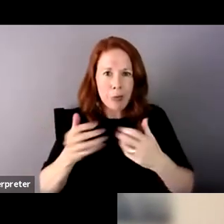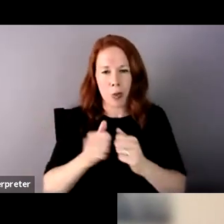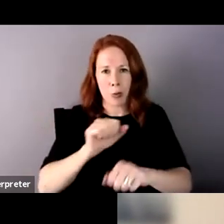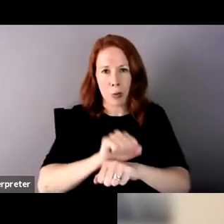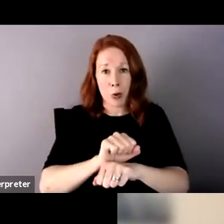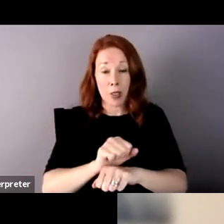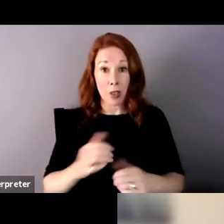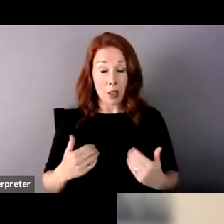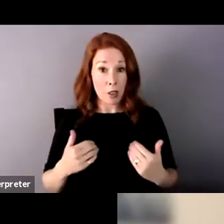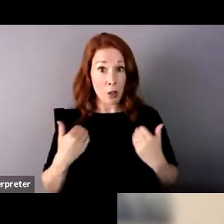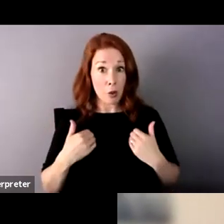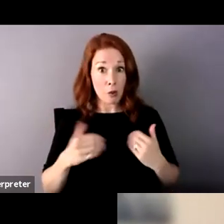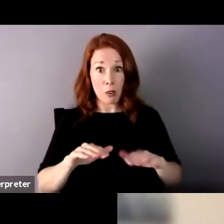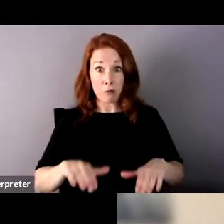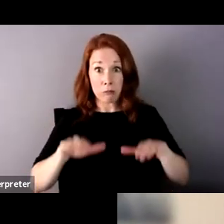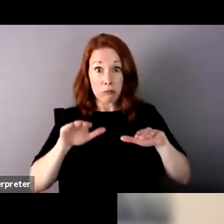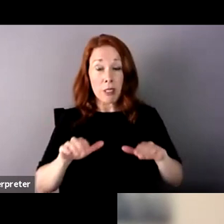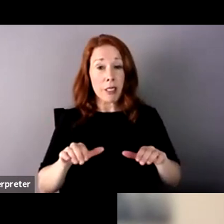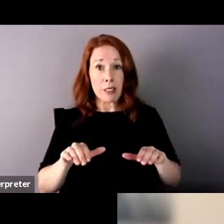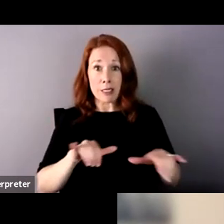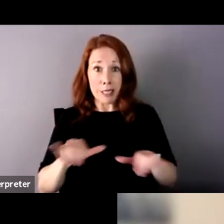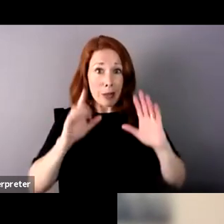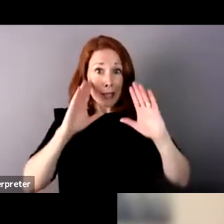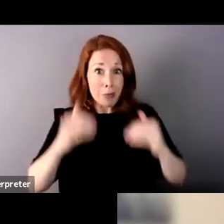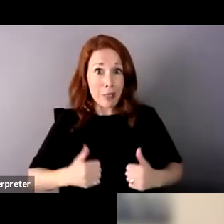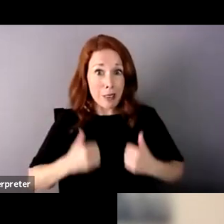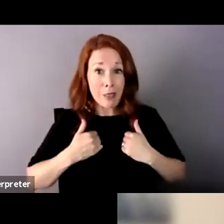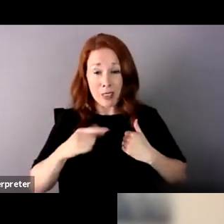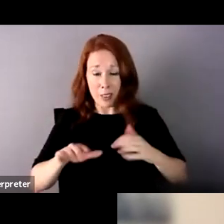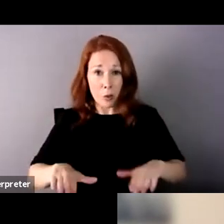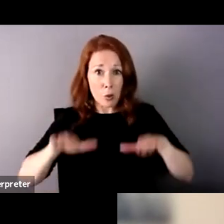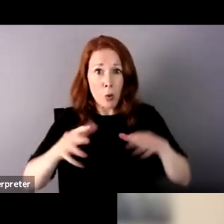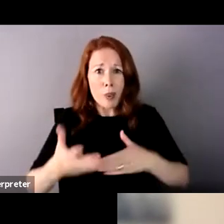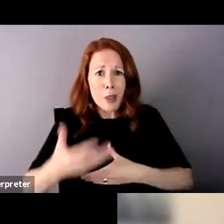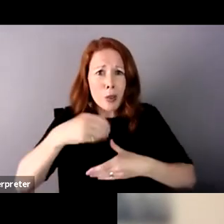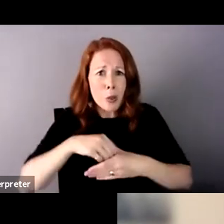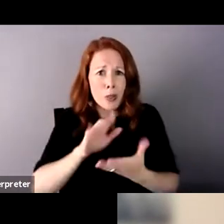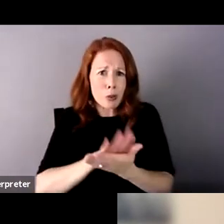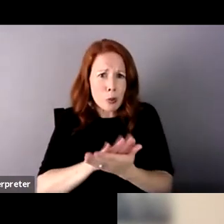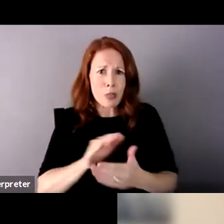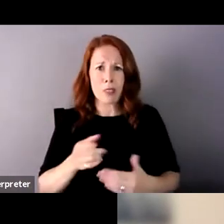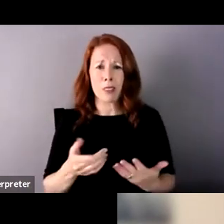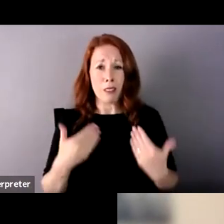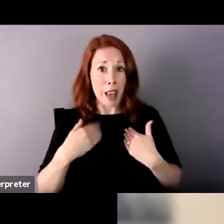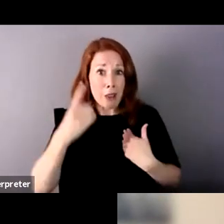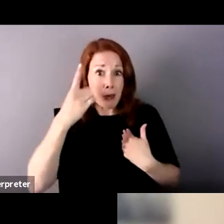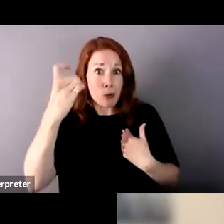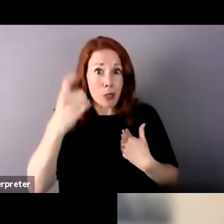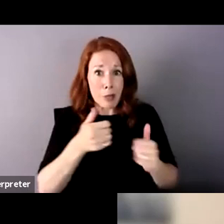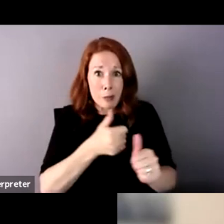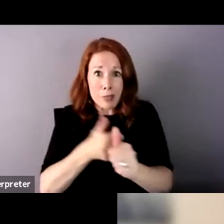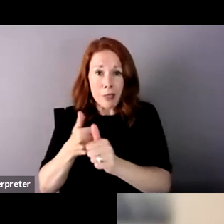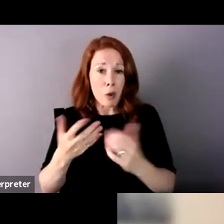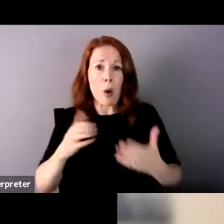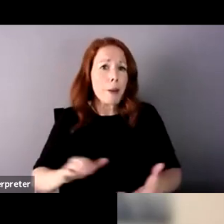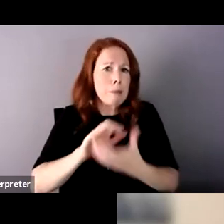have had the same expectations of their lives. They have grown up, they've been included in their schools, they have dreams of, you know, marriage